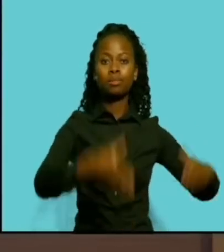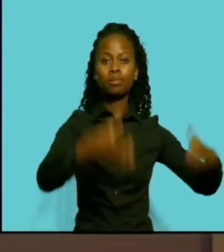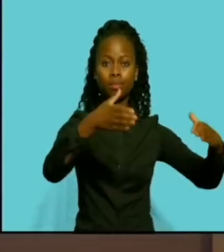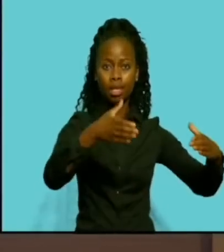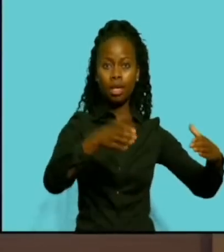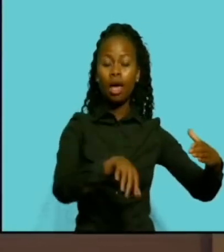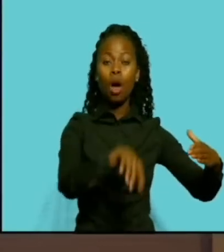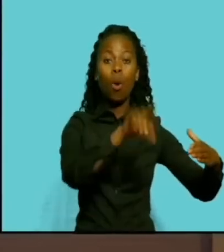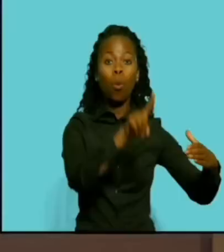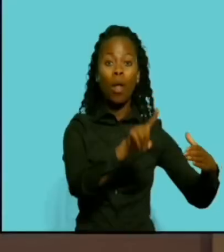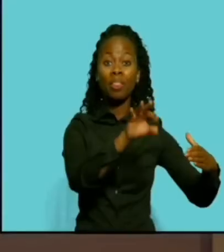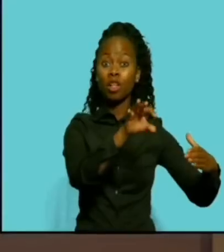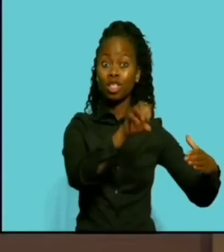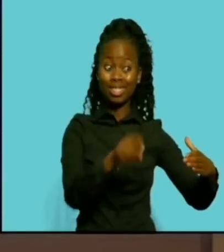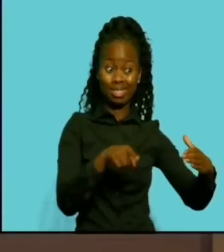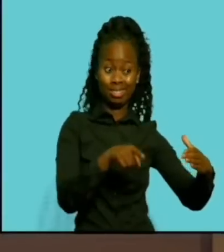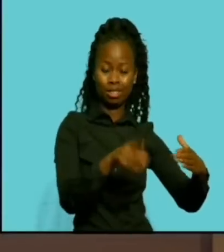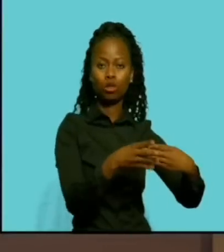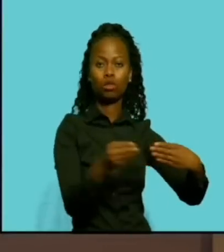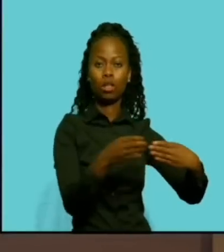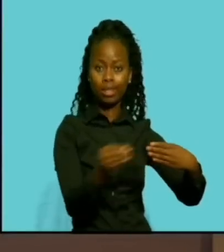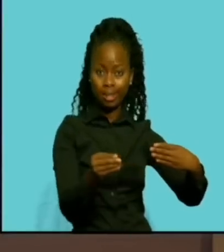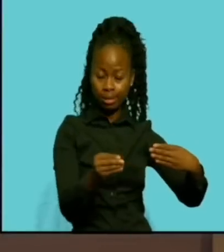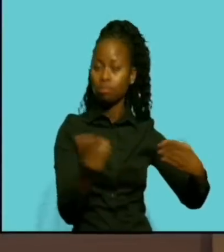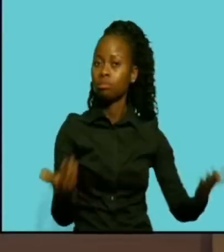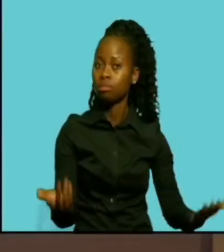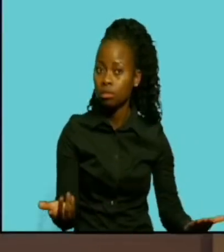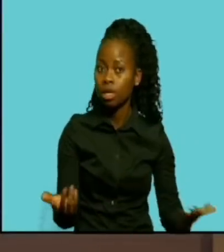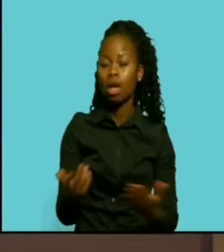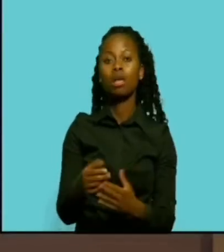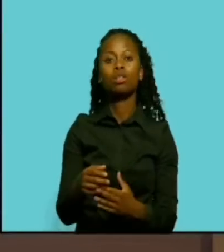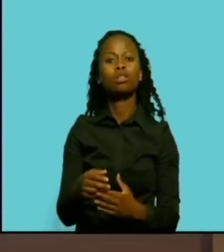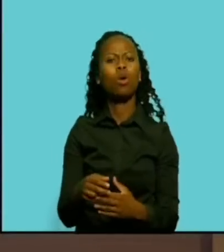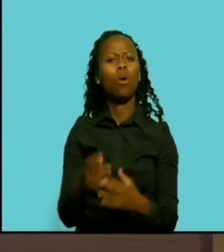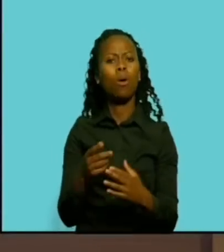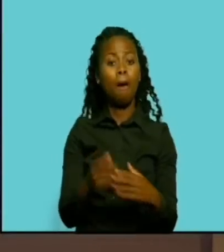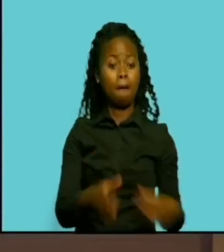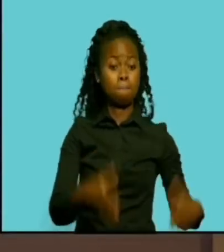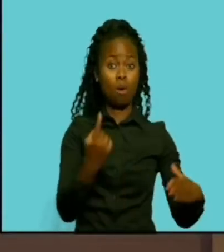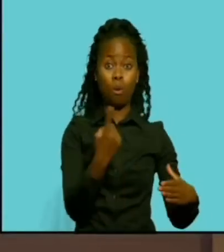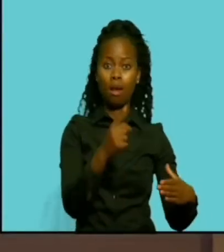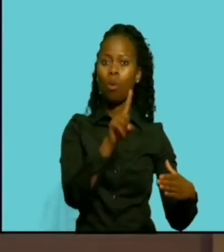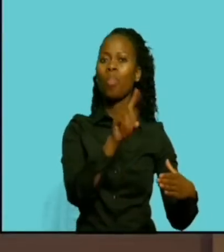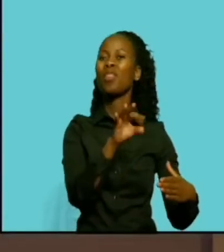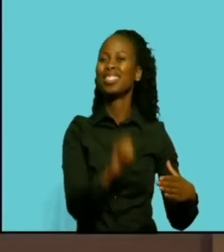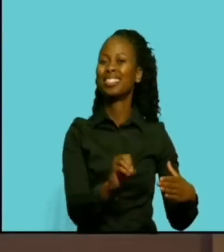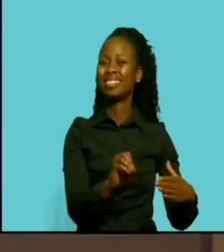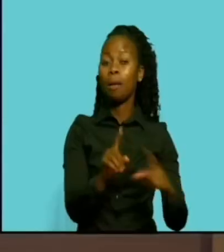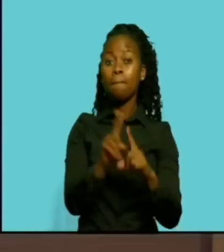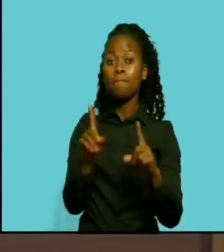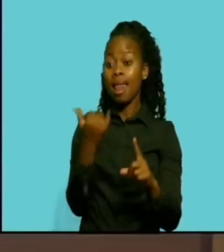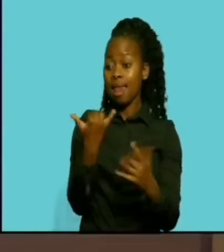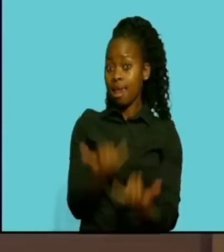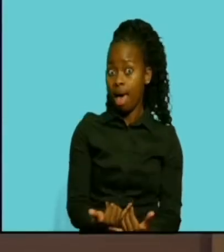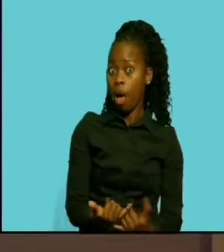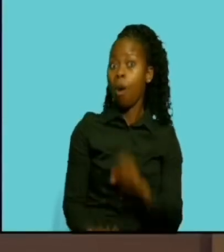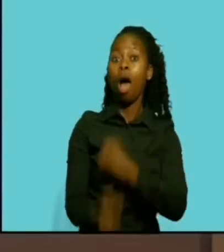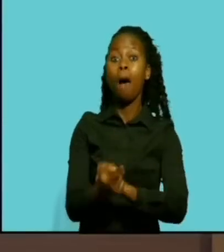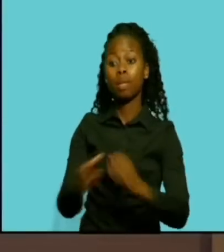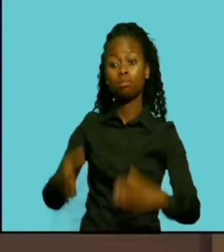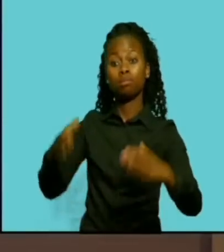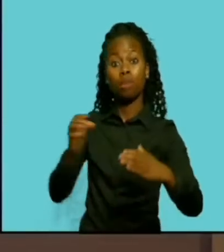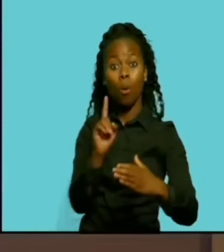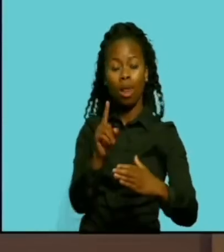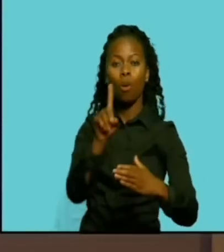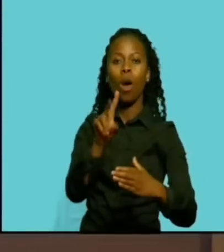the conflict. While oil prices currently sit at about $110 per barrel, we expect them to stay